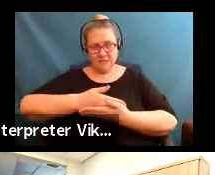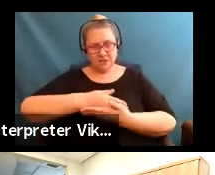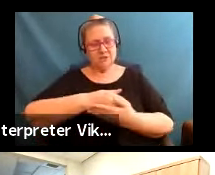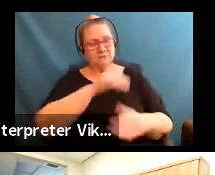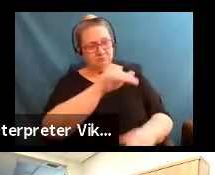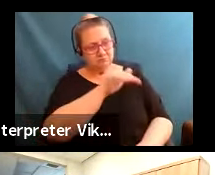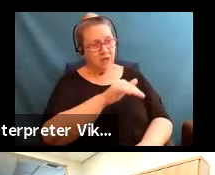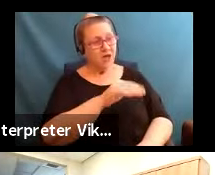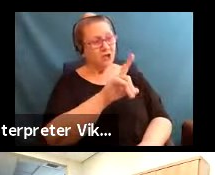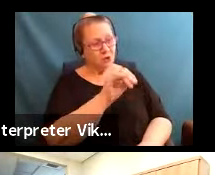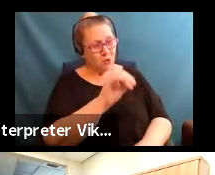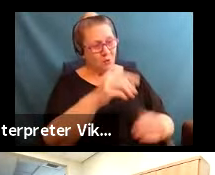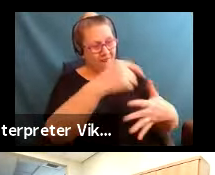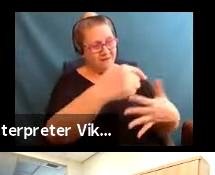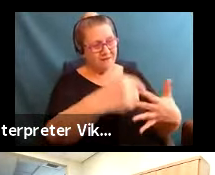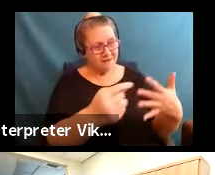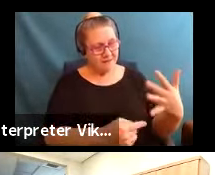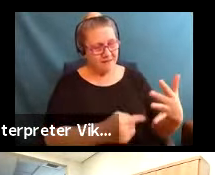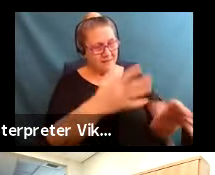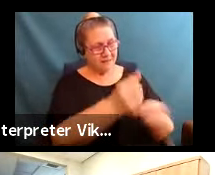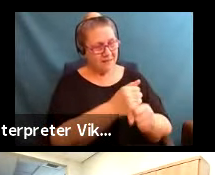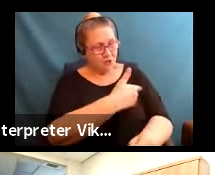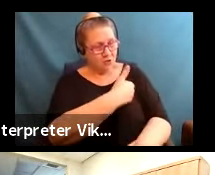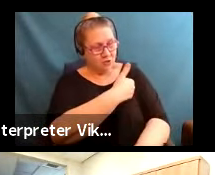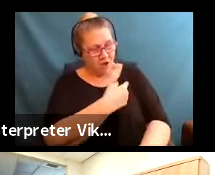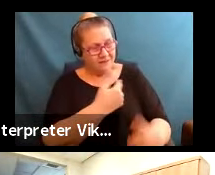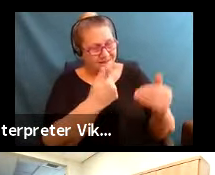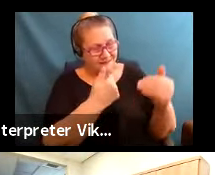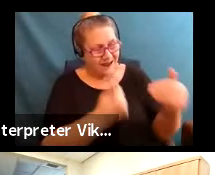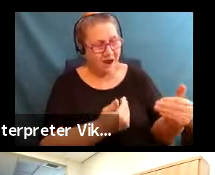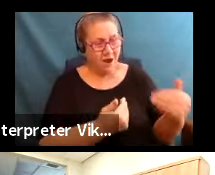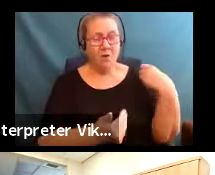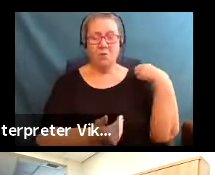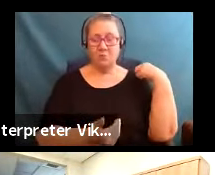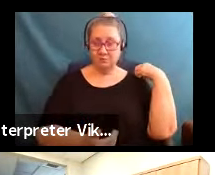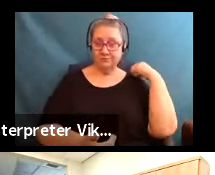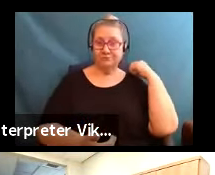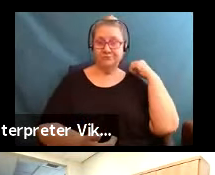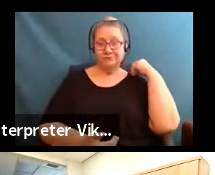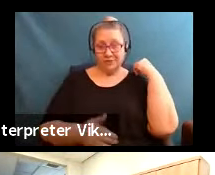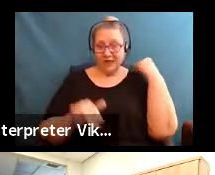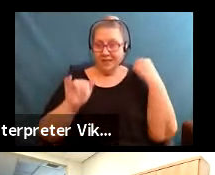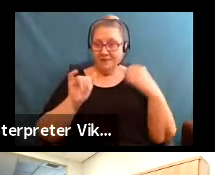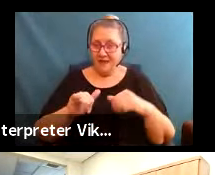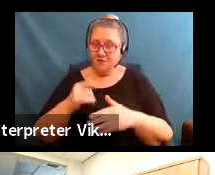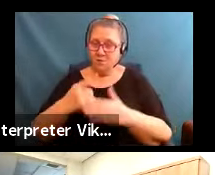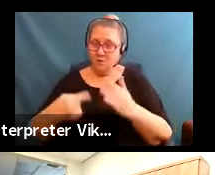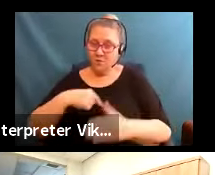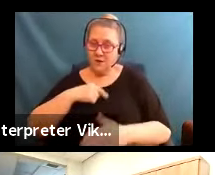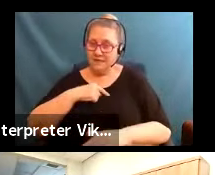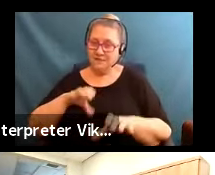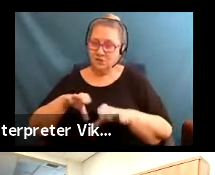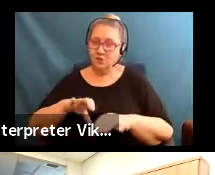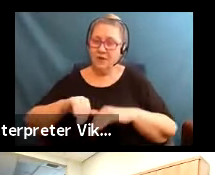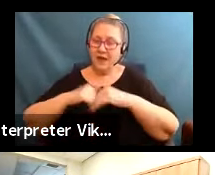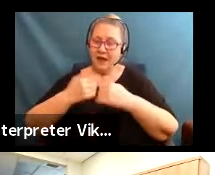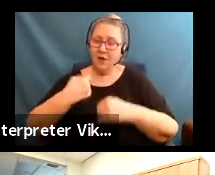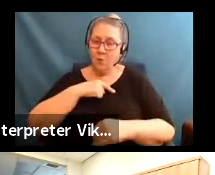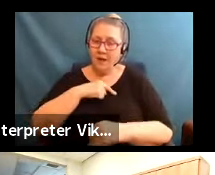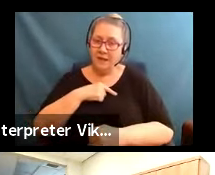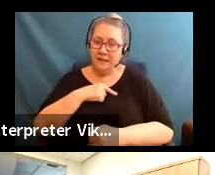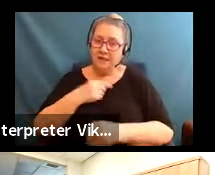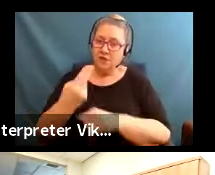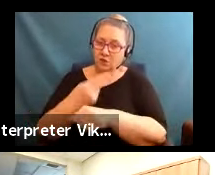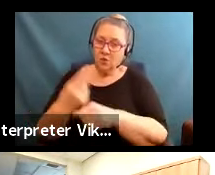do. And I think that begs the question of how we engage the health plans, the health systems who have the